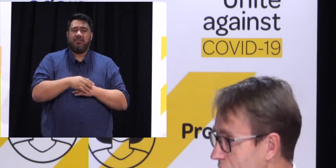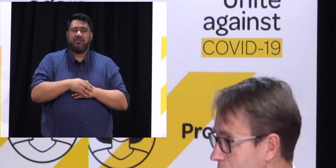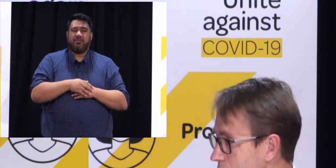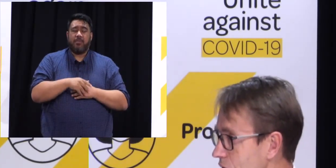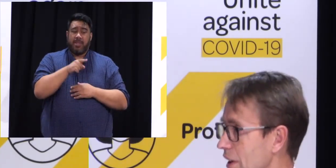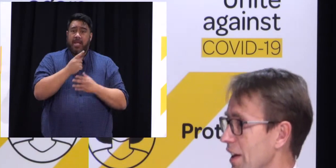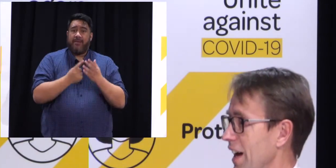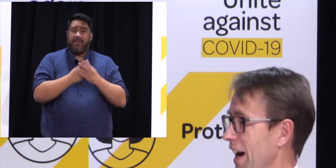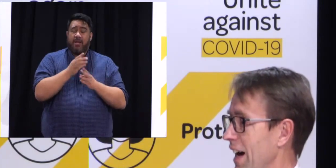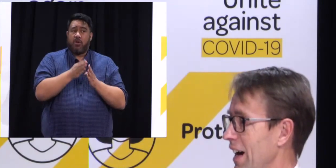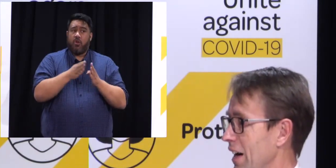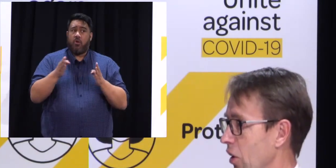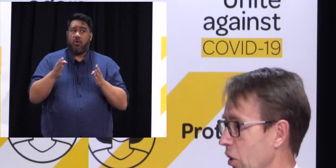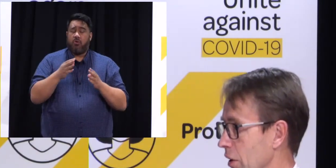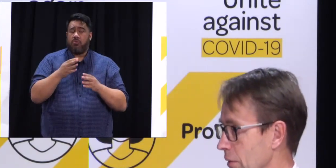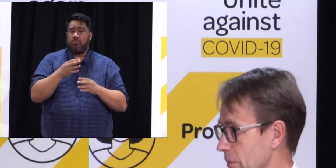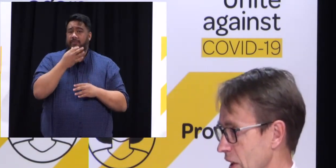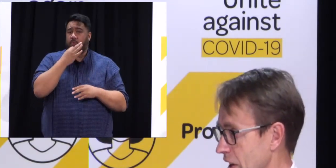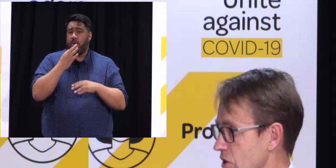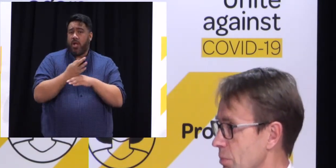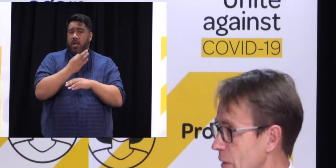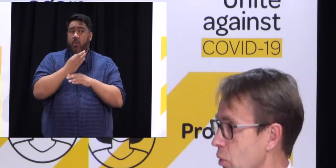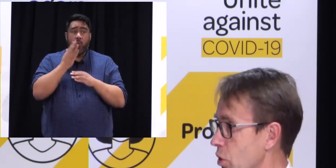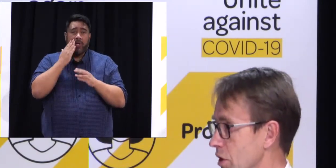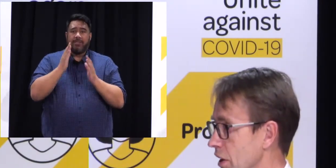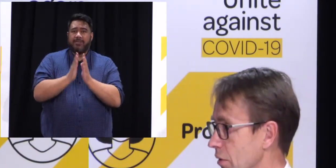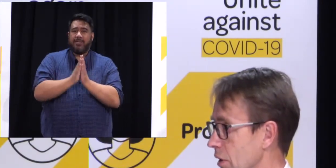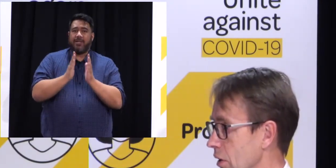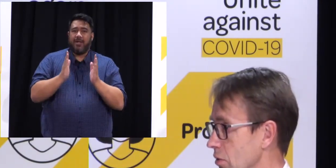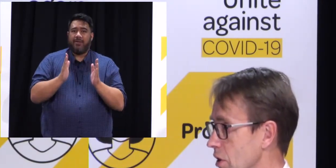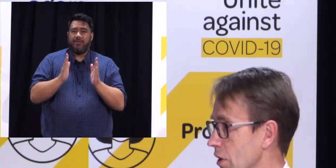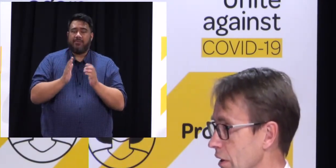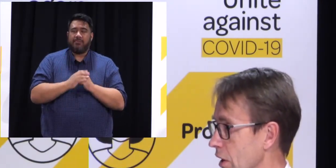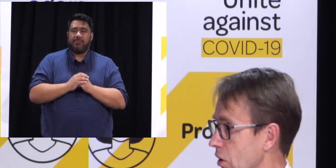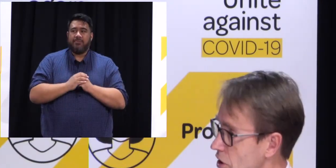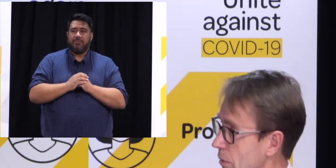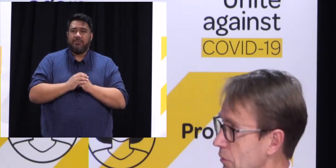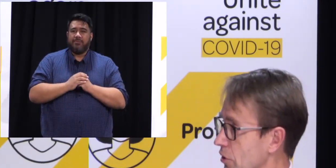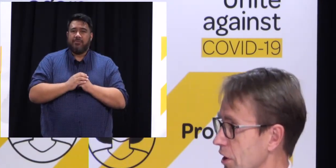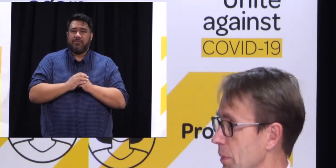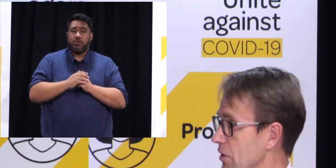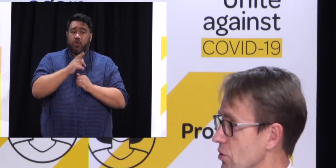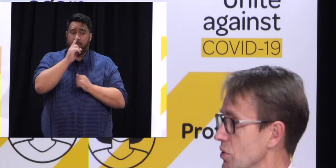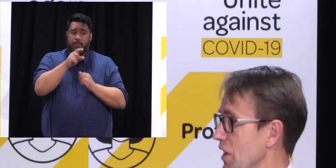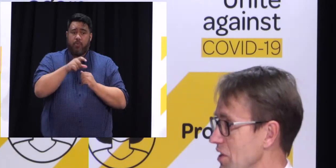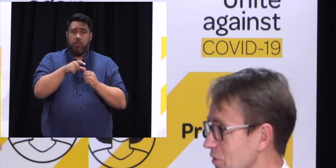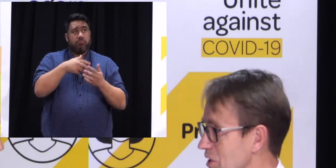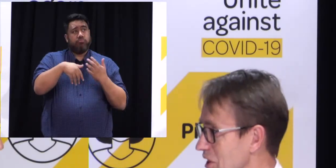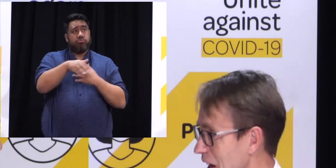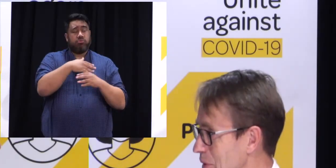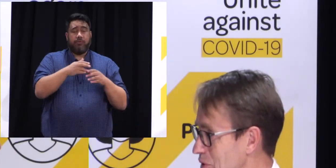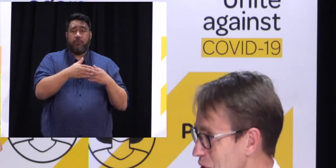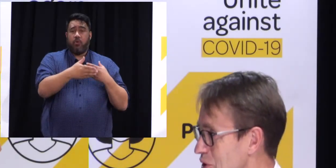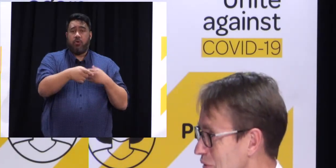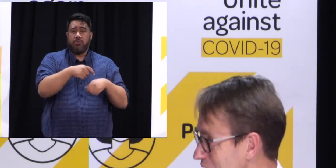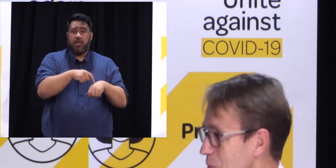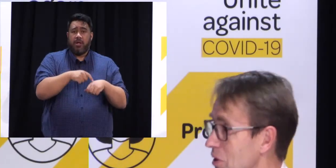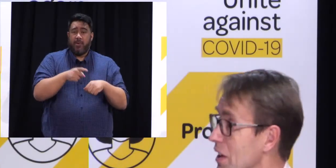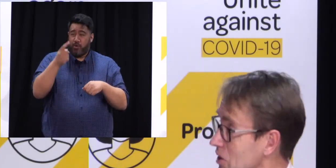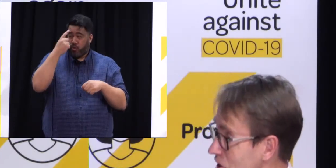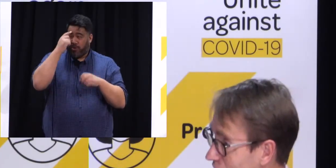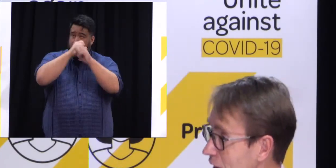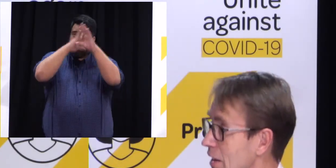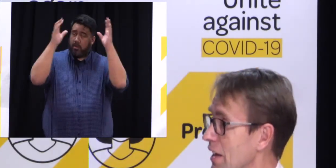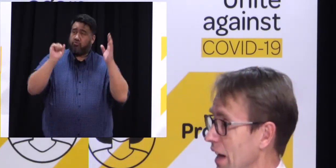few hours on a Sunday. So people were together a long time. And if you think about the sorts of activities that happen at church events